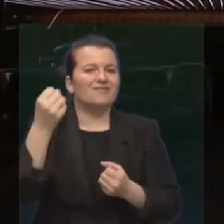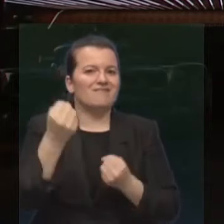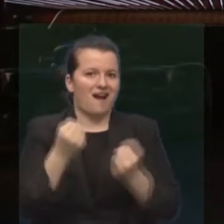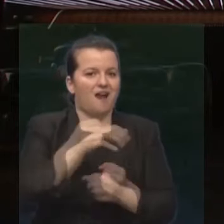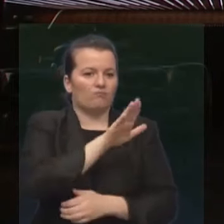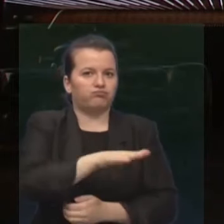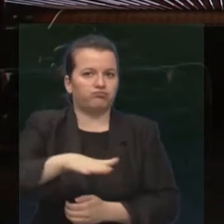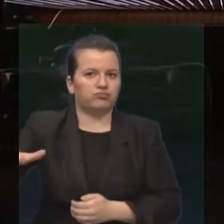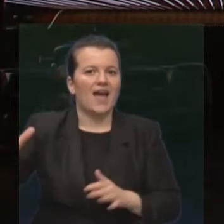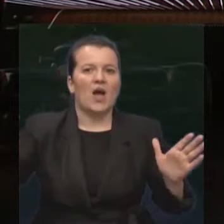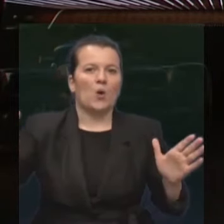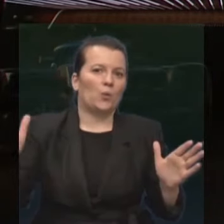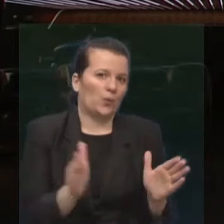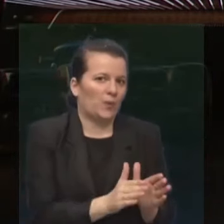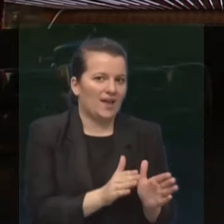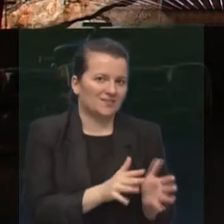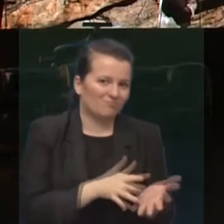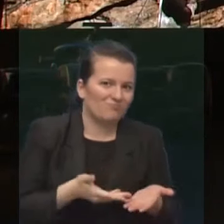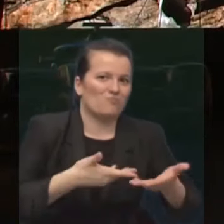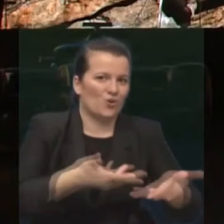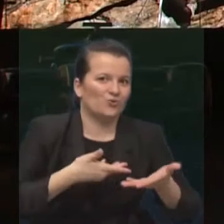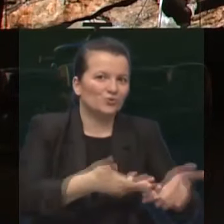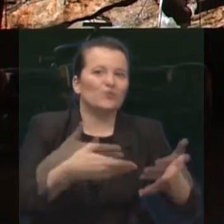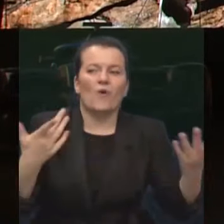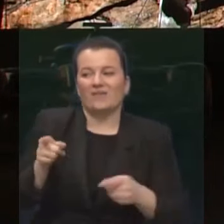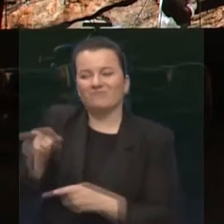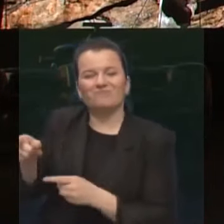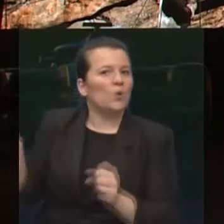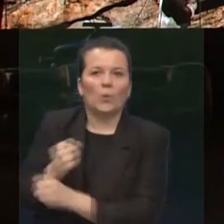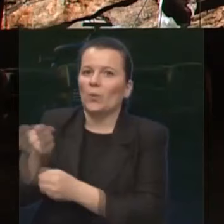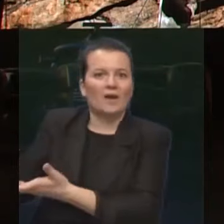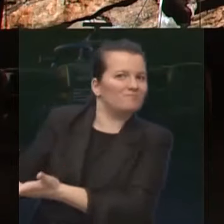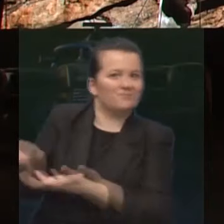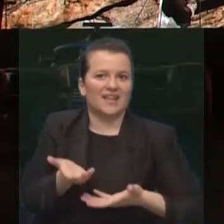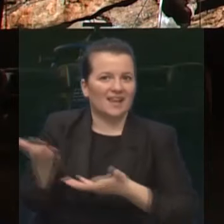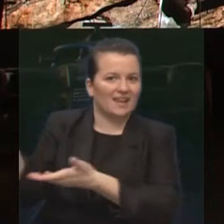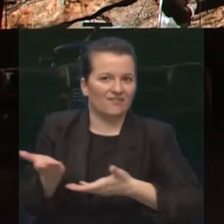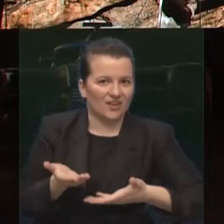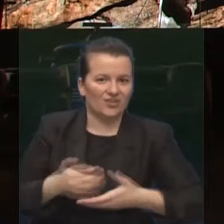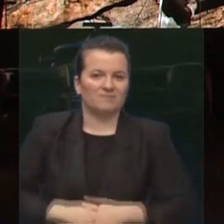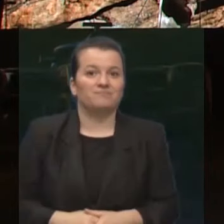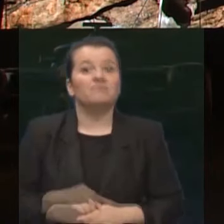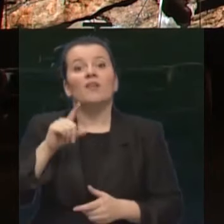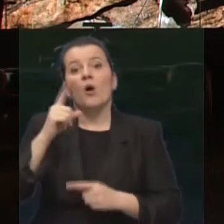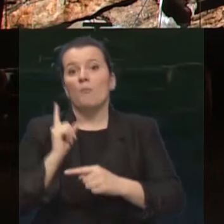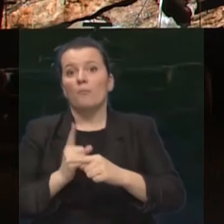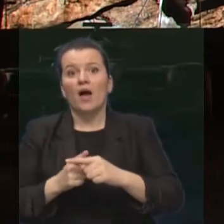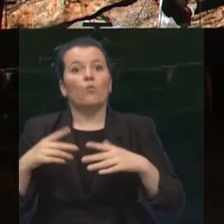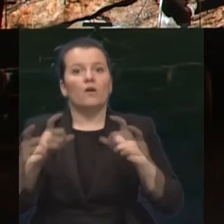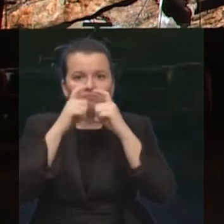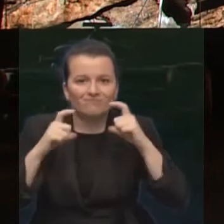In our dealerships, our orders are still being hampered by the sanitary restrictions, and every day we're trying